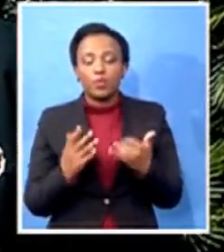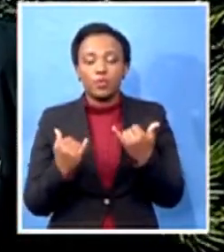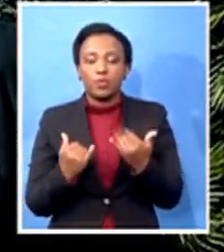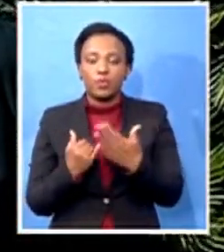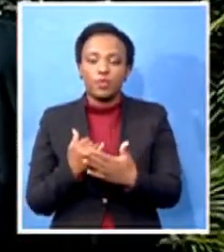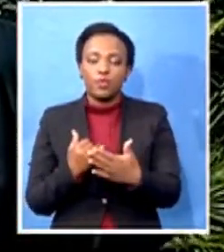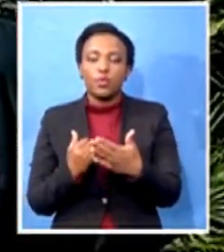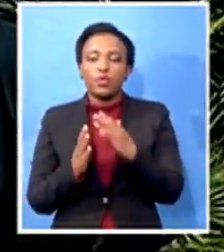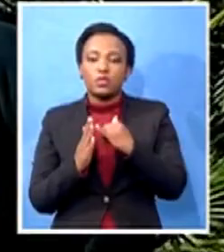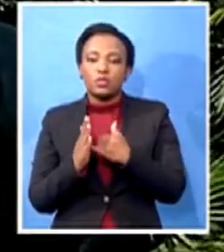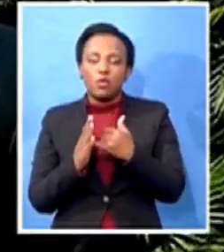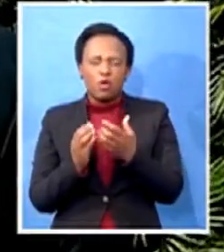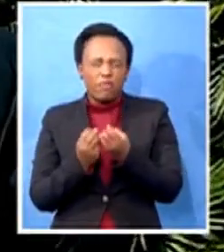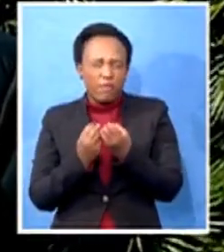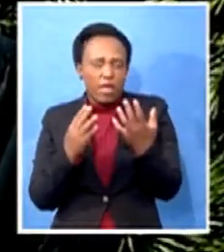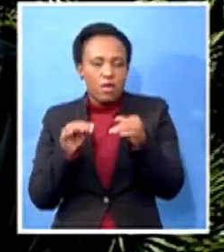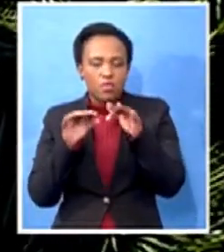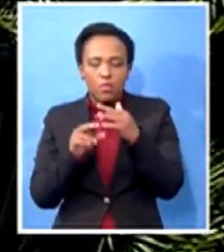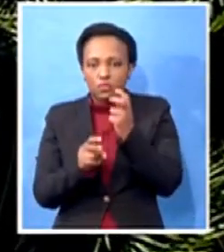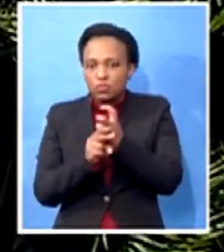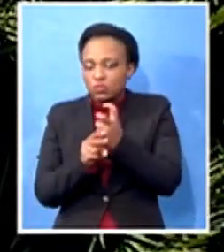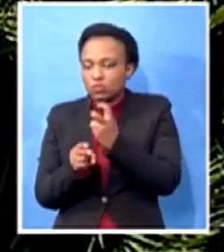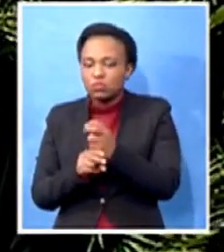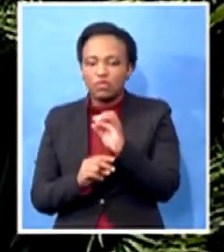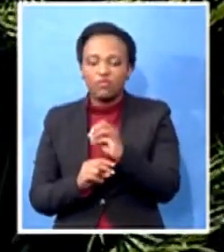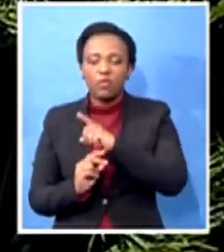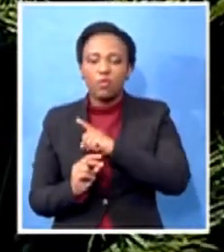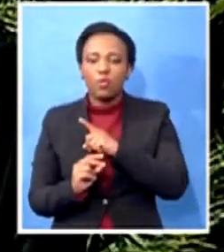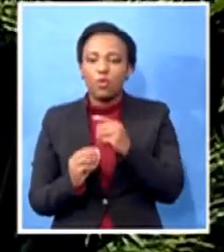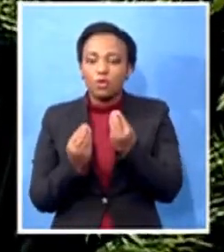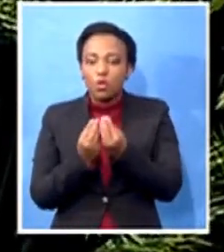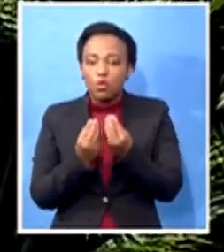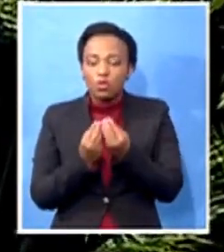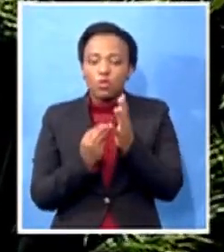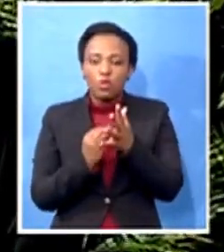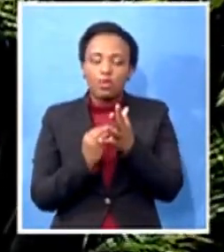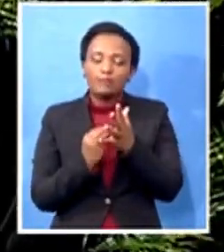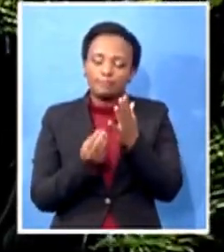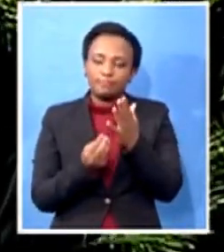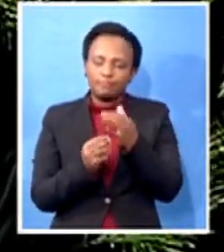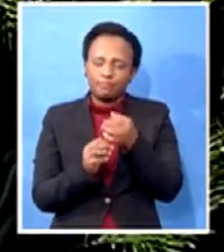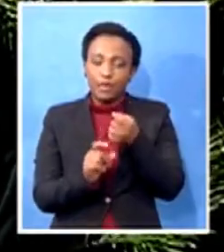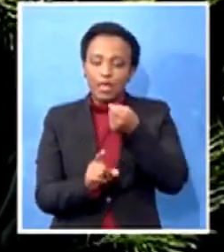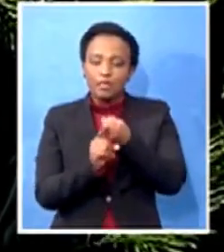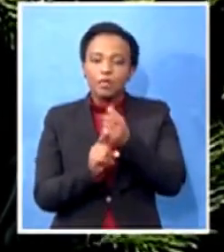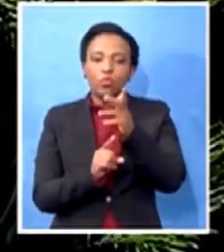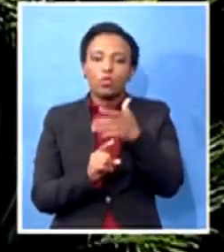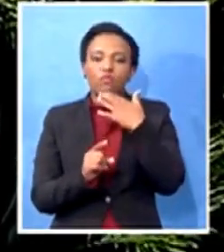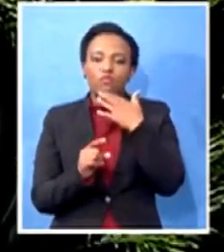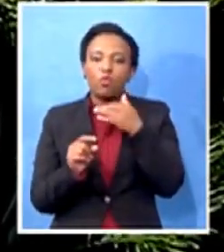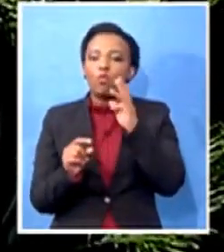people, but it is the only thing that is going to have a significant impact on our dam levels is a significant flood in this